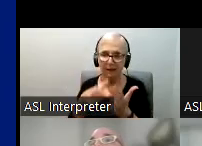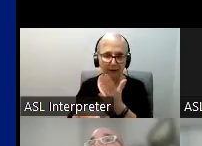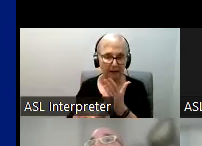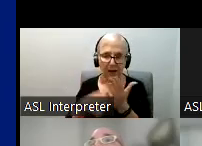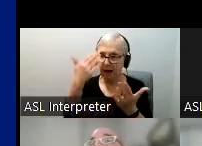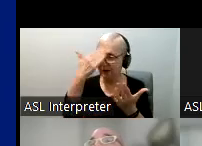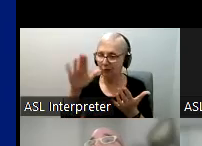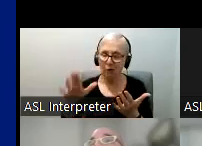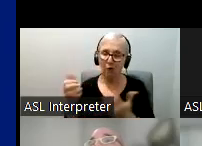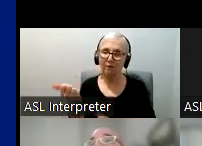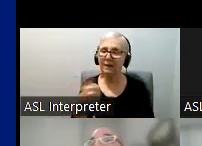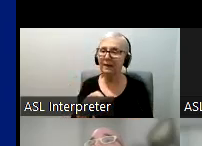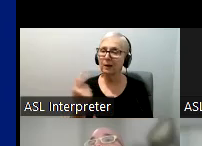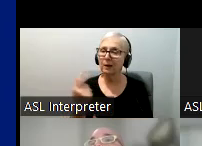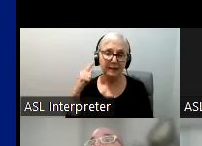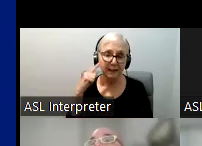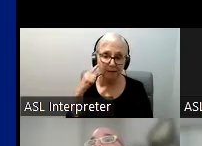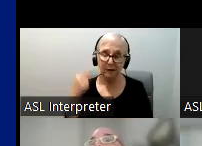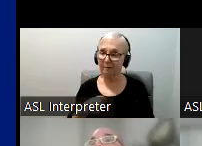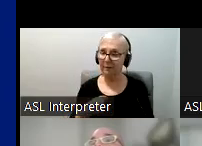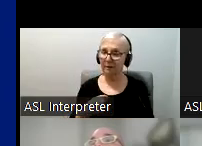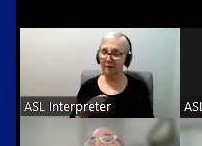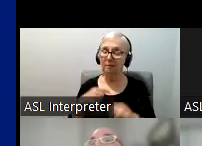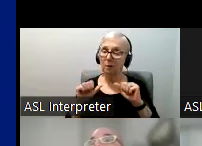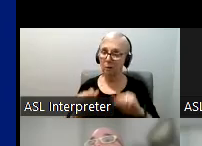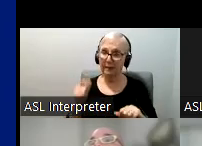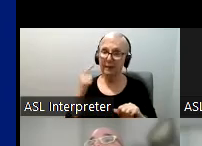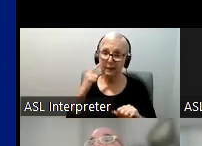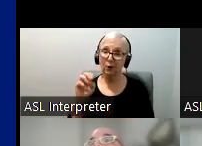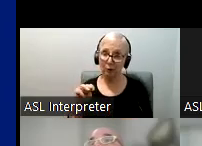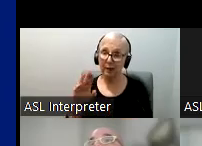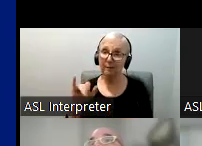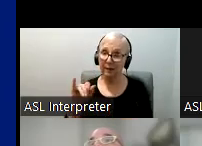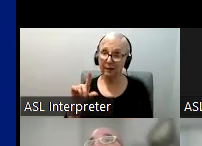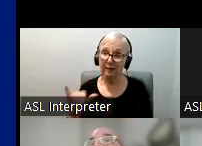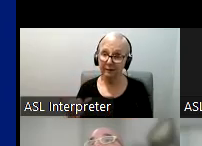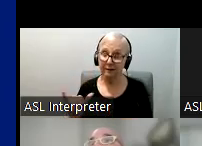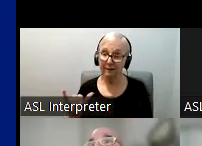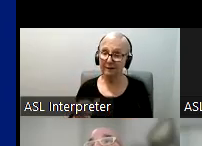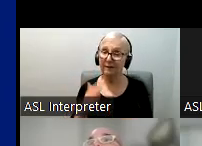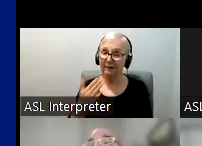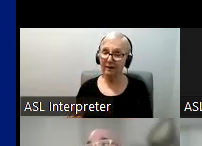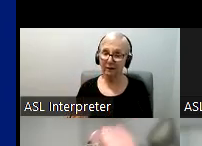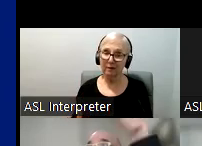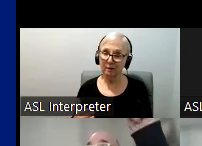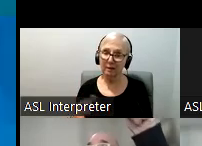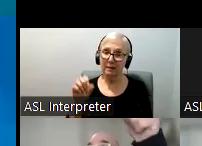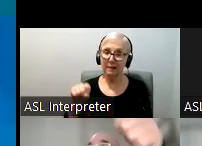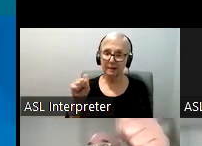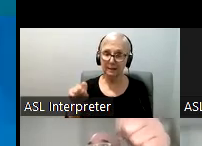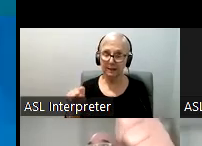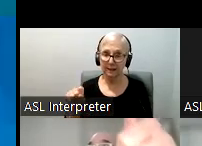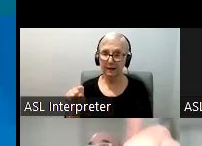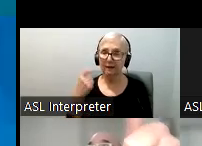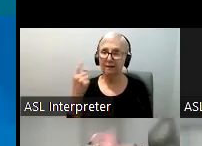anybody's even hearing me. We can hear you, Emily. We can hear you. Yes. Thank you, Emily. Yes, so I have